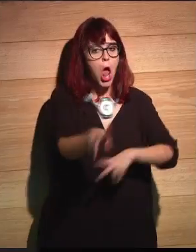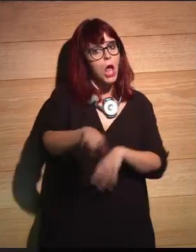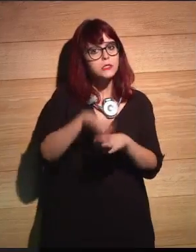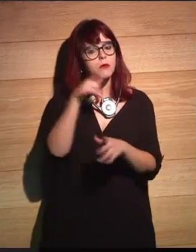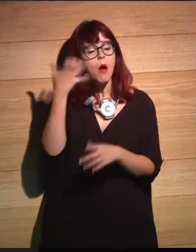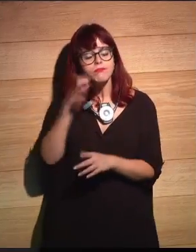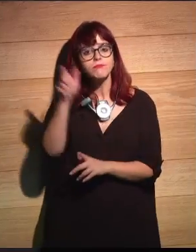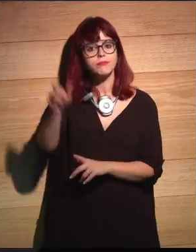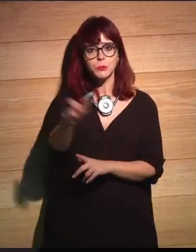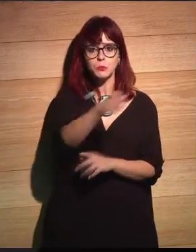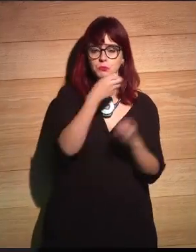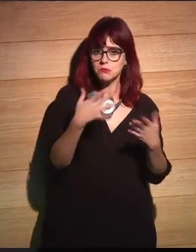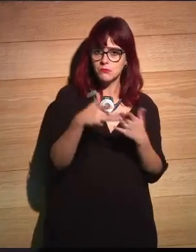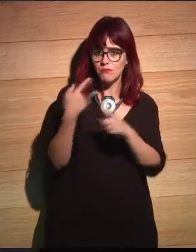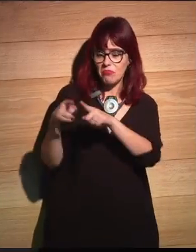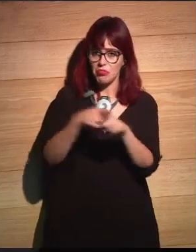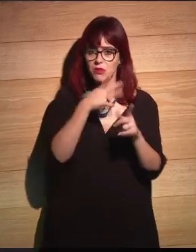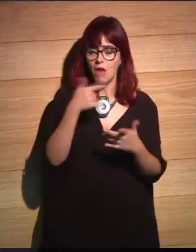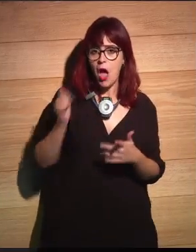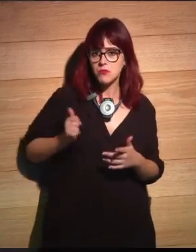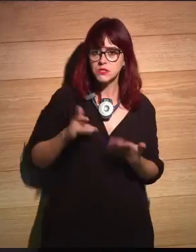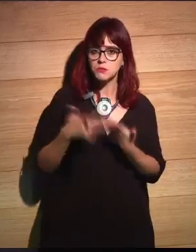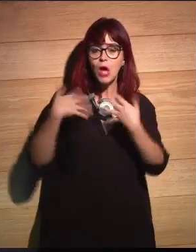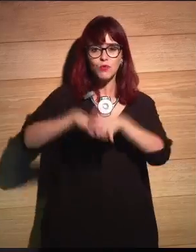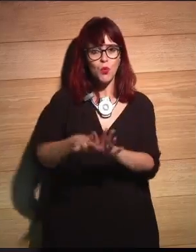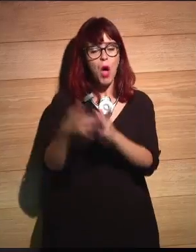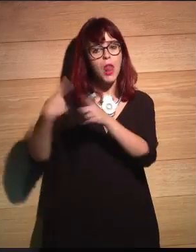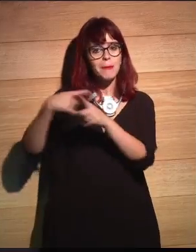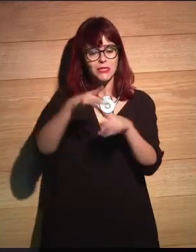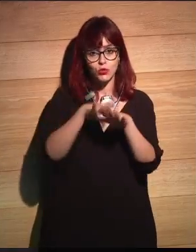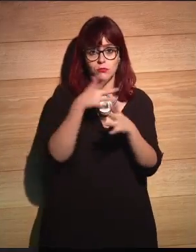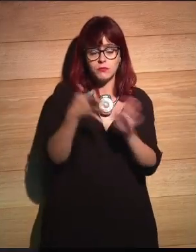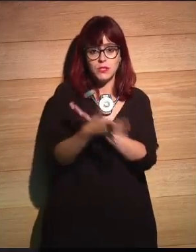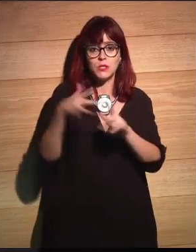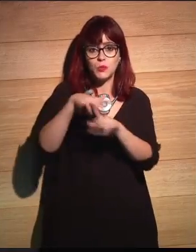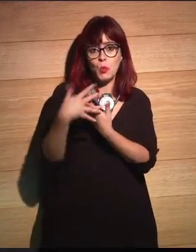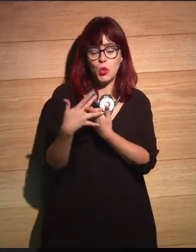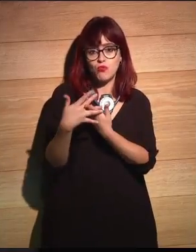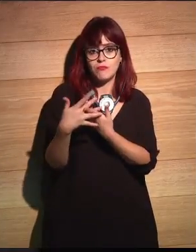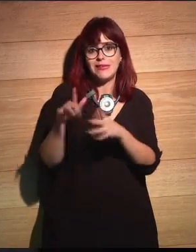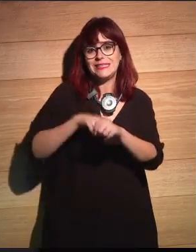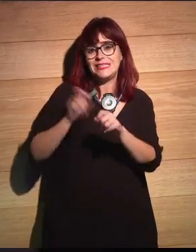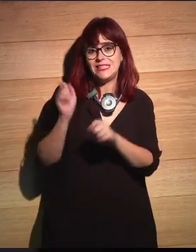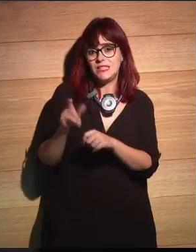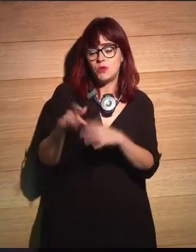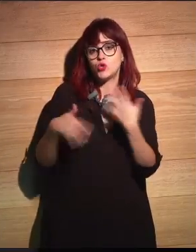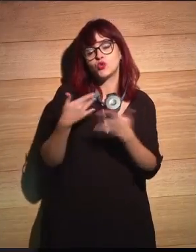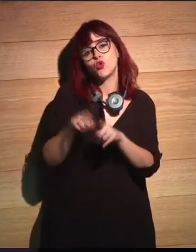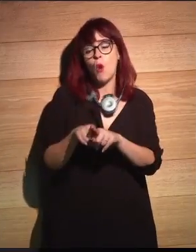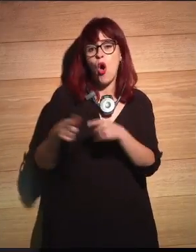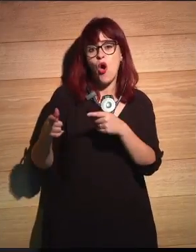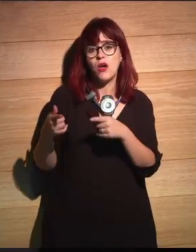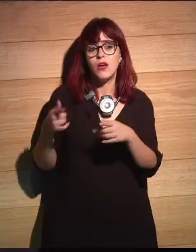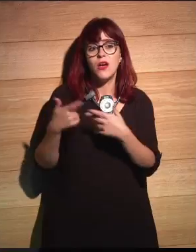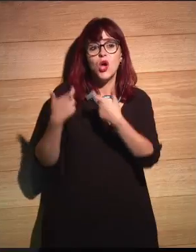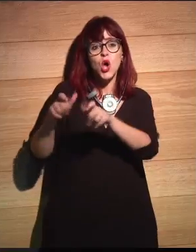taking elements from what we normally or earlier used to call quality literature and